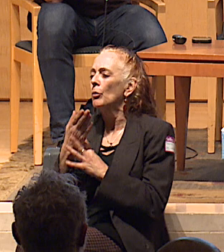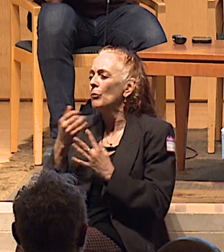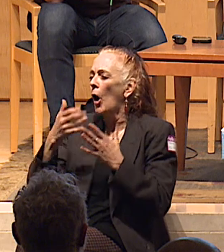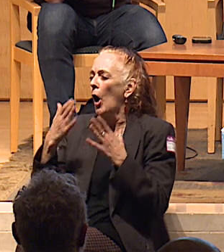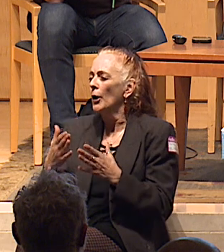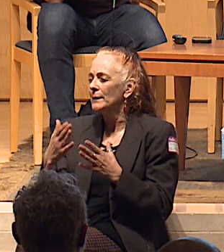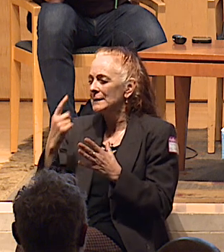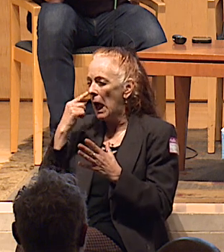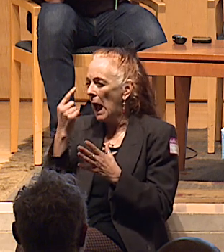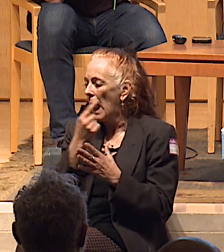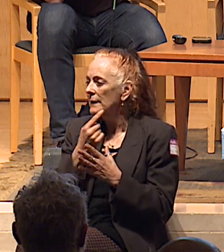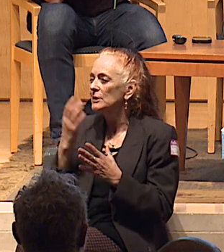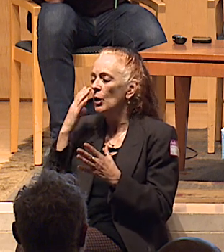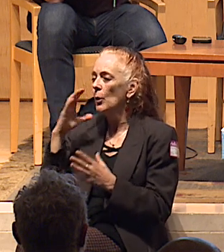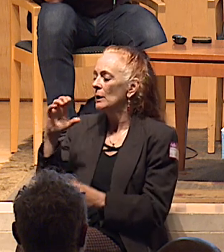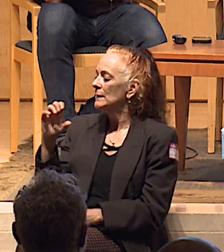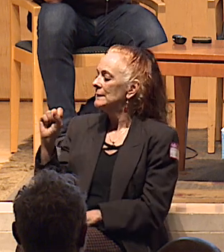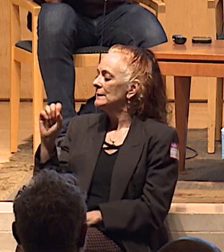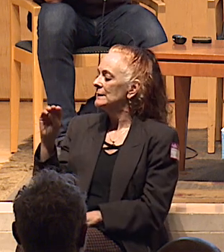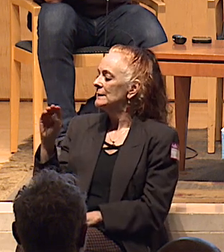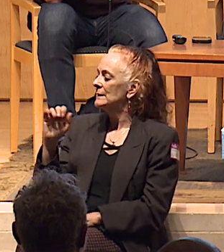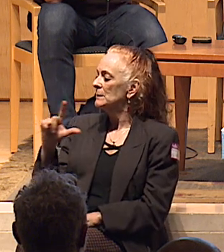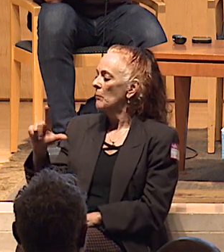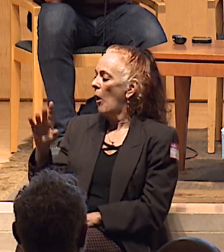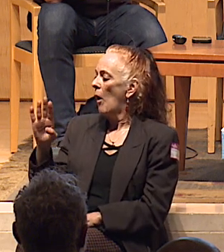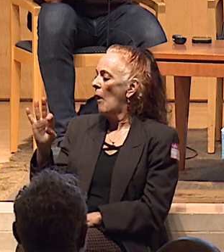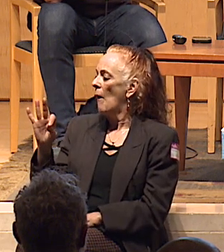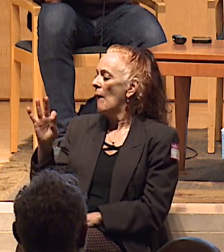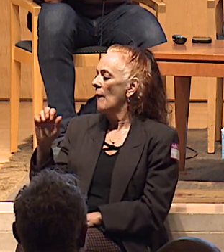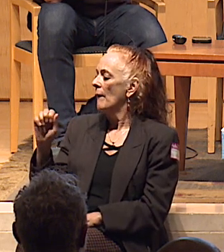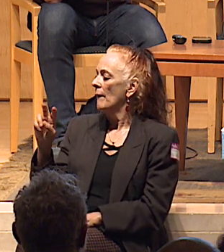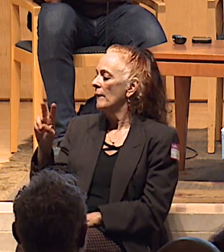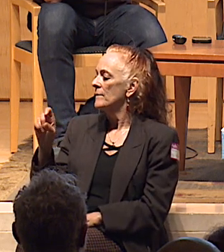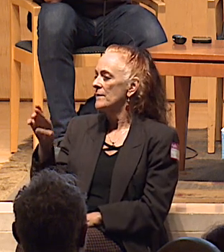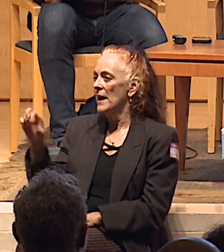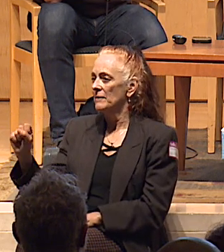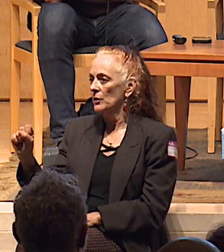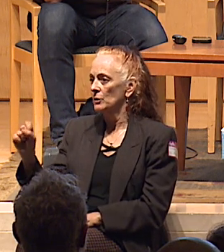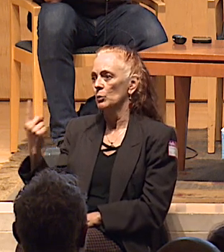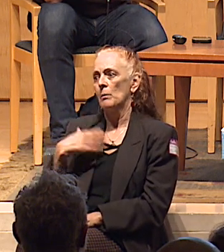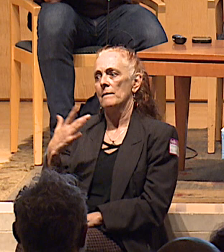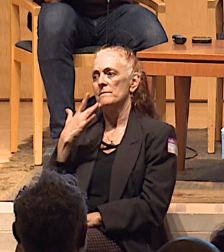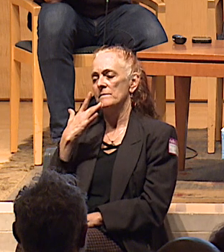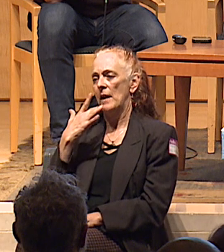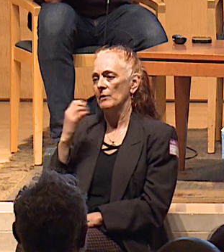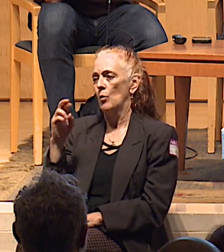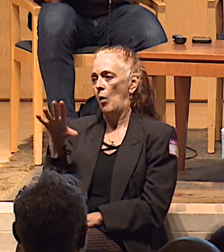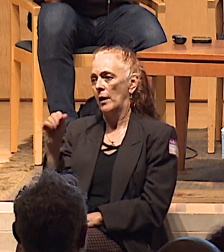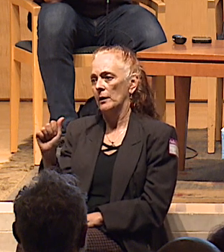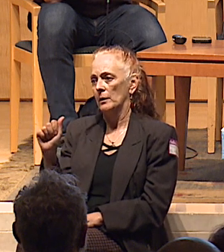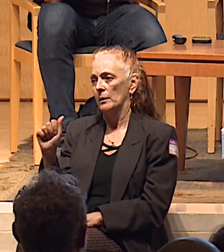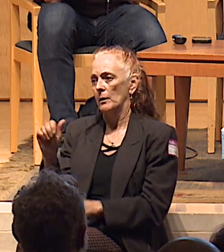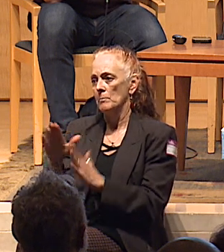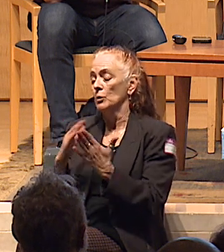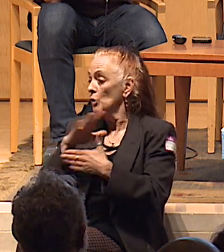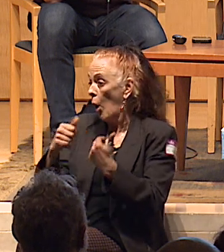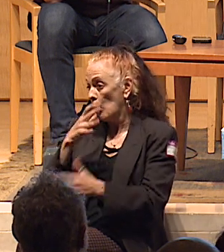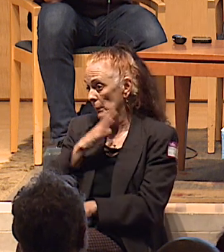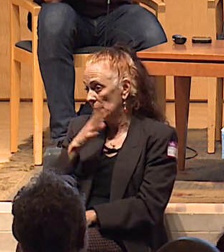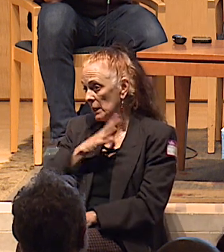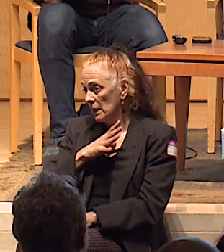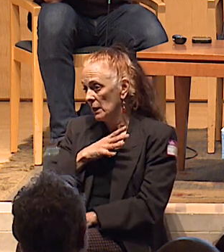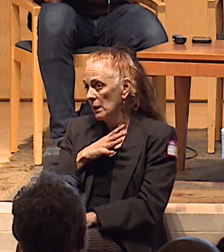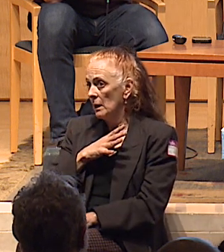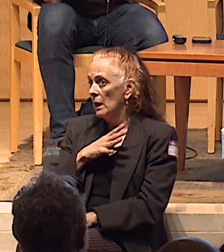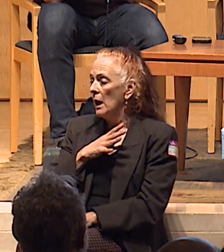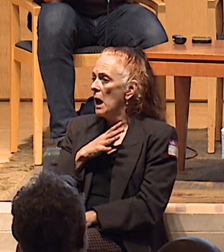Favors, which is this book by Colleen Coover. It's one of my favorite erotica books, and it's all women. And in a way that I